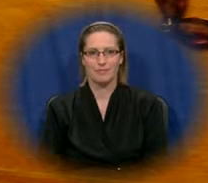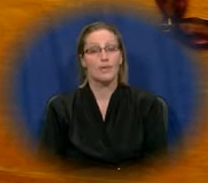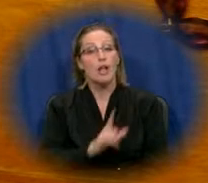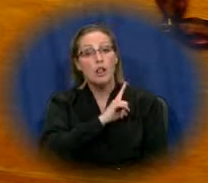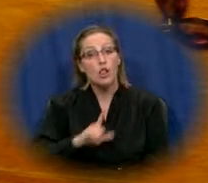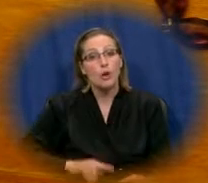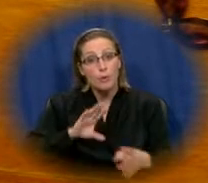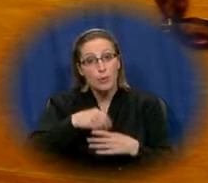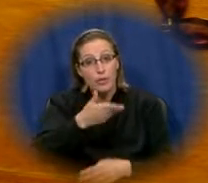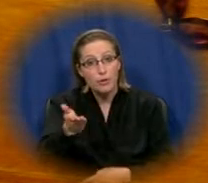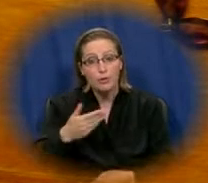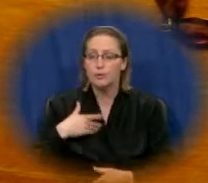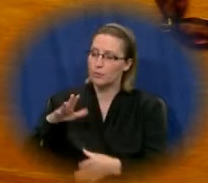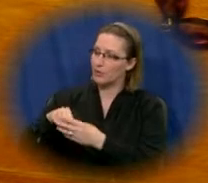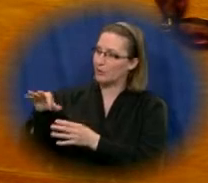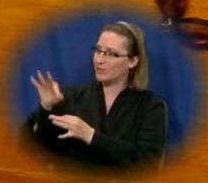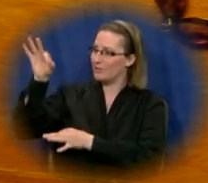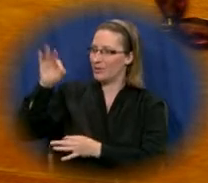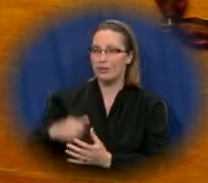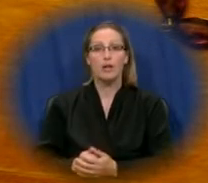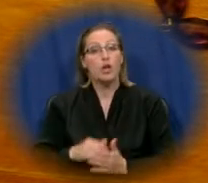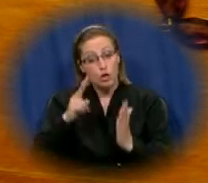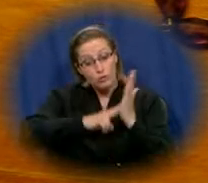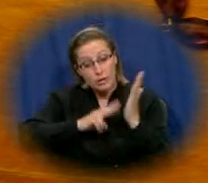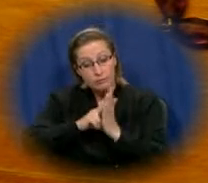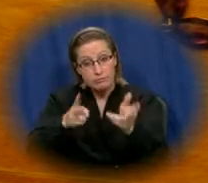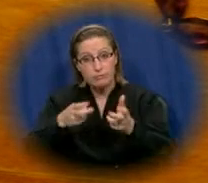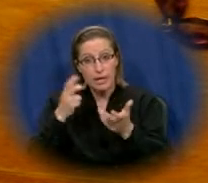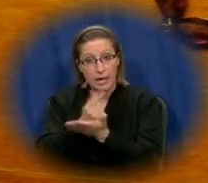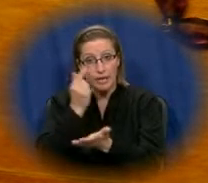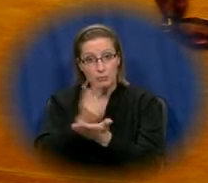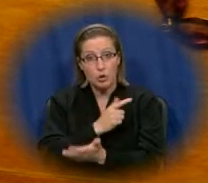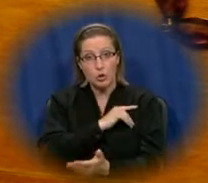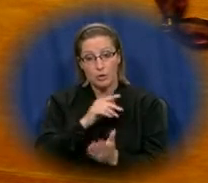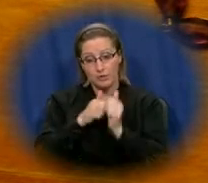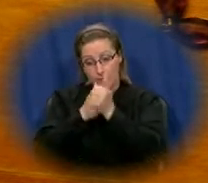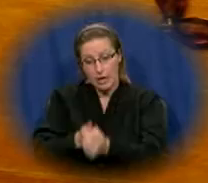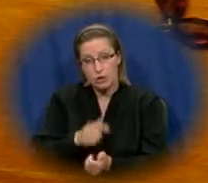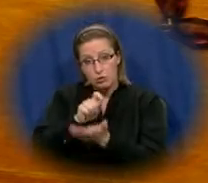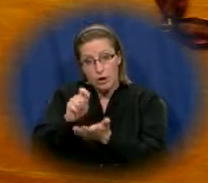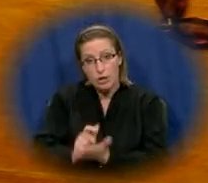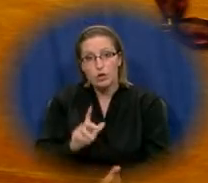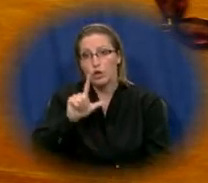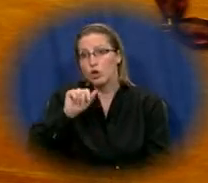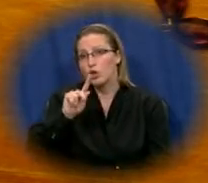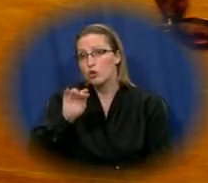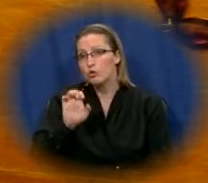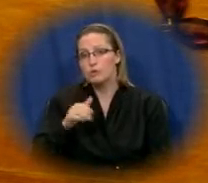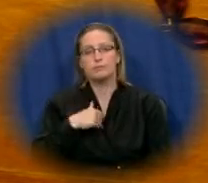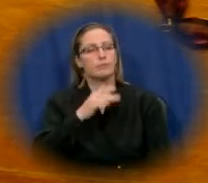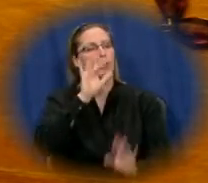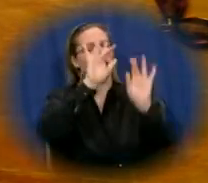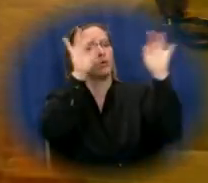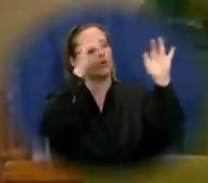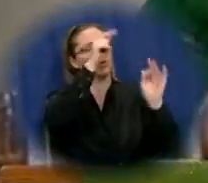The Lord be with you. And with your spirit. A reading from the Holy Gospel according to Luke. Glory to you, O Lord.